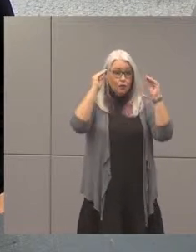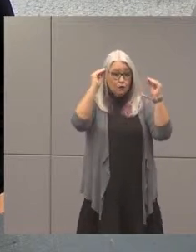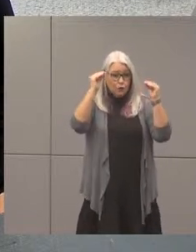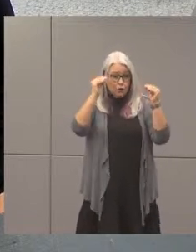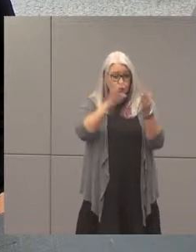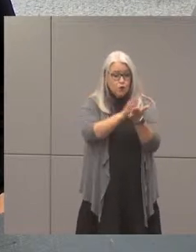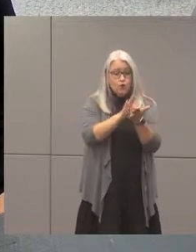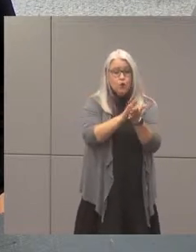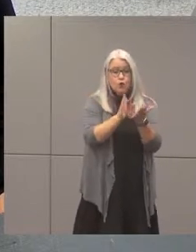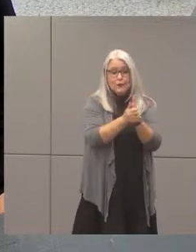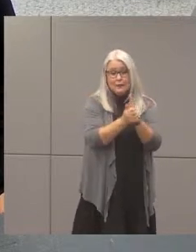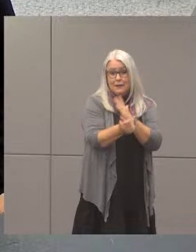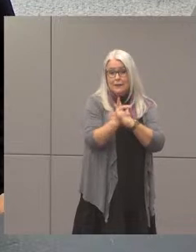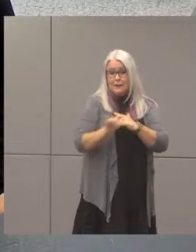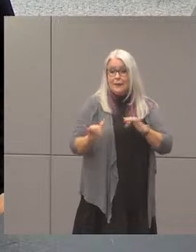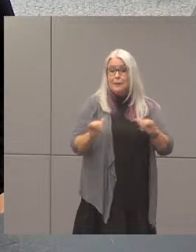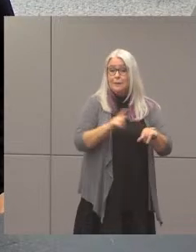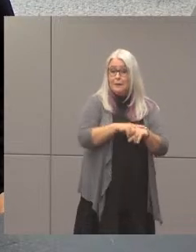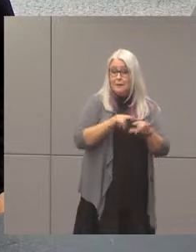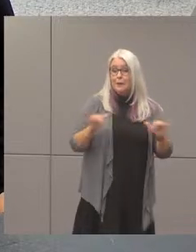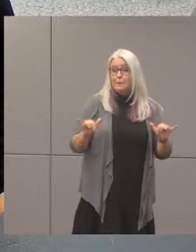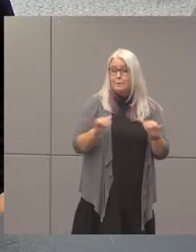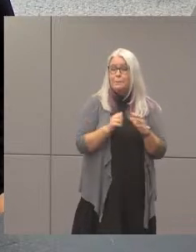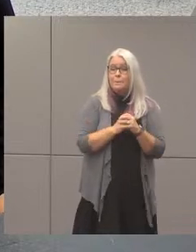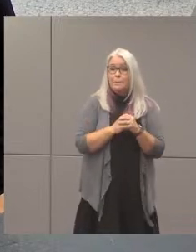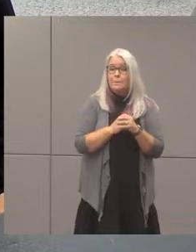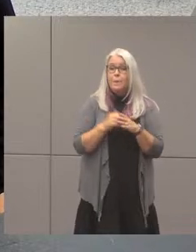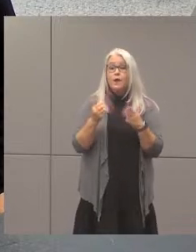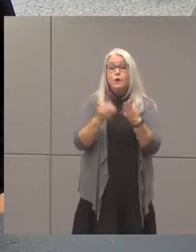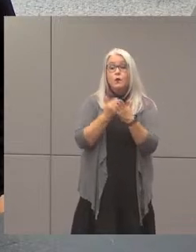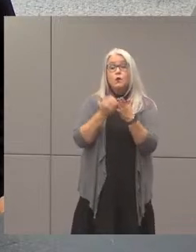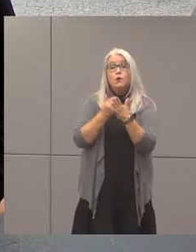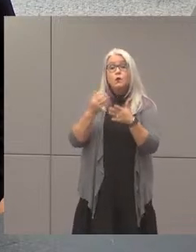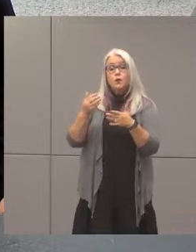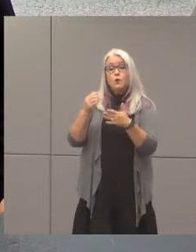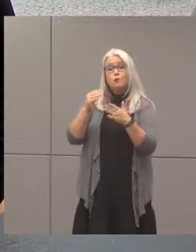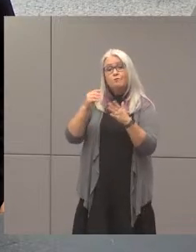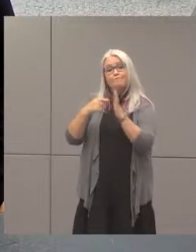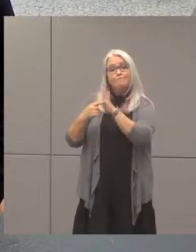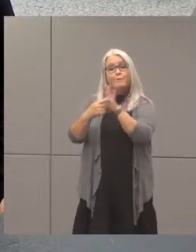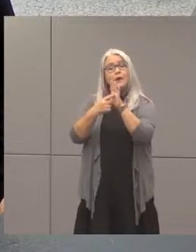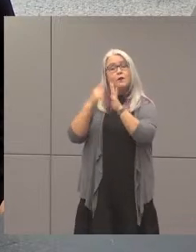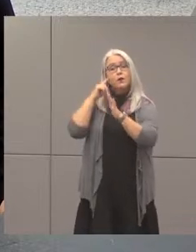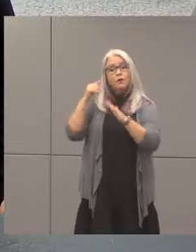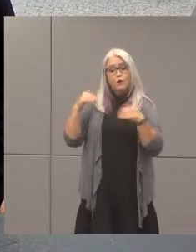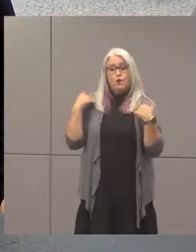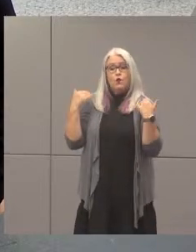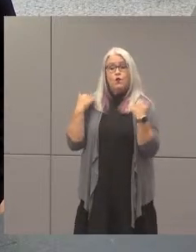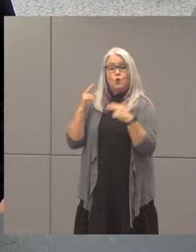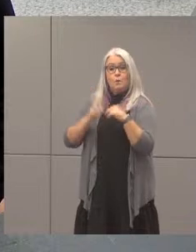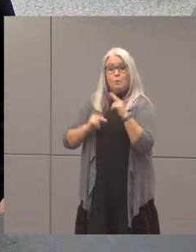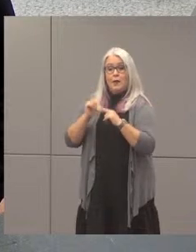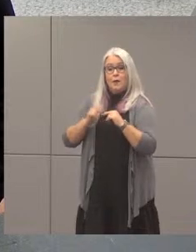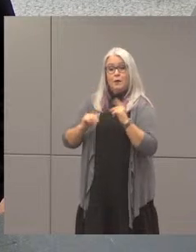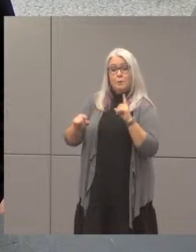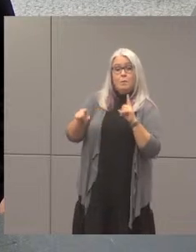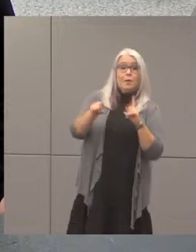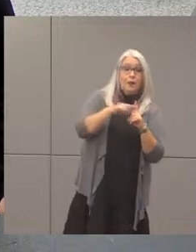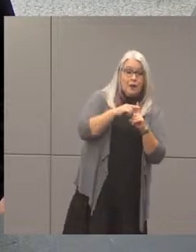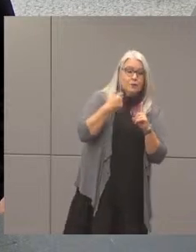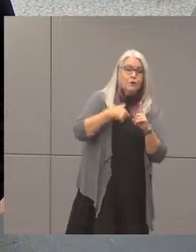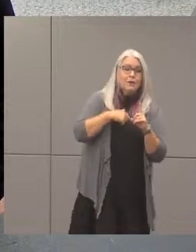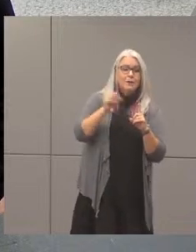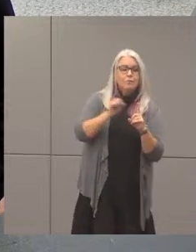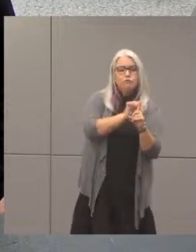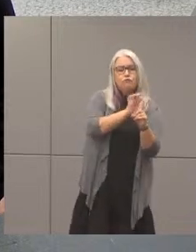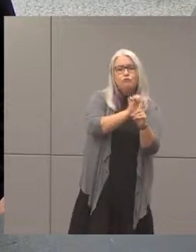time. They do have an opportunity through the new model of Youth Build to do what is called Youth Build Plus, so we can expose them